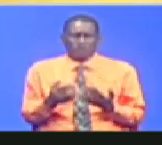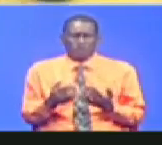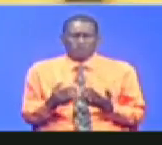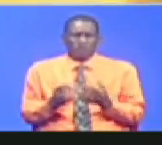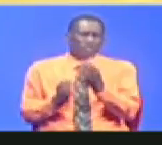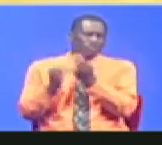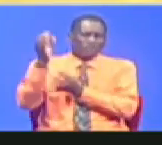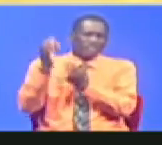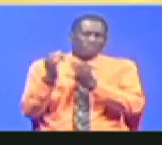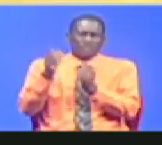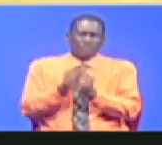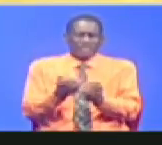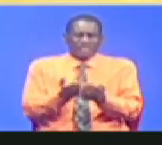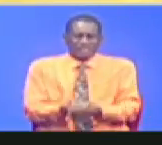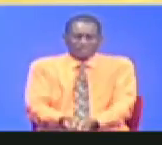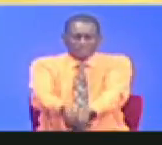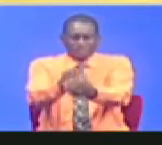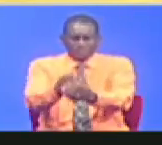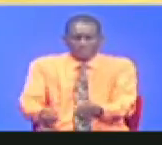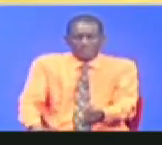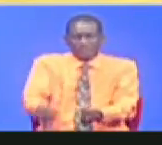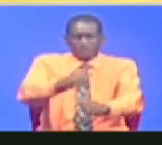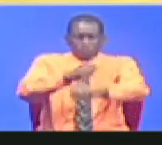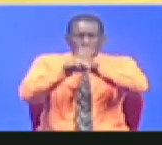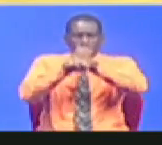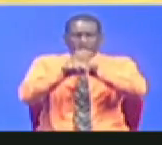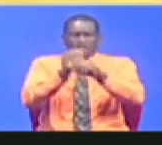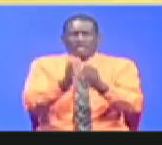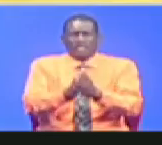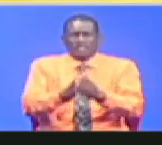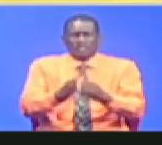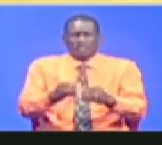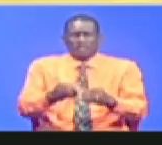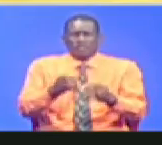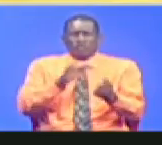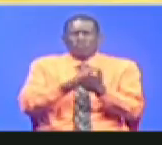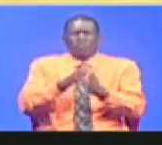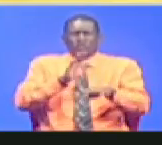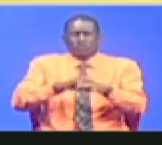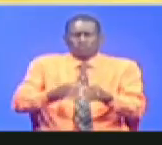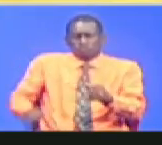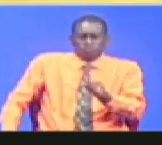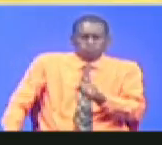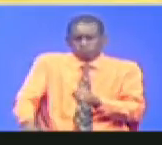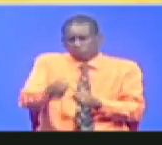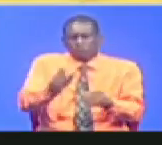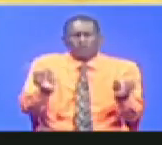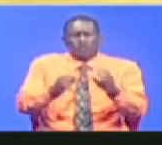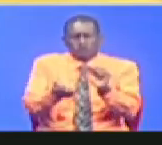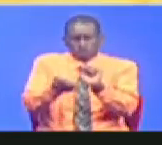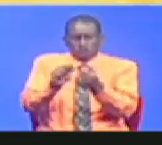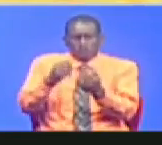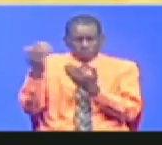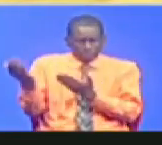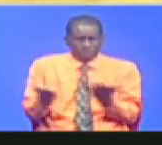services, blocking na combination. Na bila good services, atutaweza kurekebisha reception yetu. Na so far naona watu